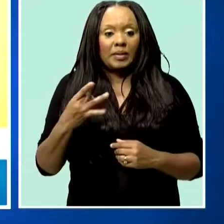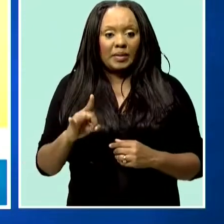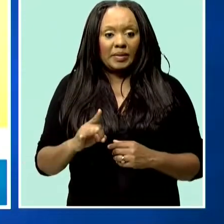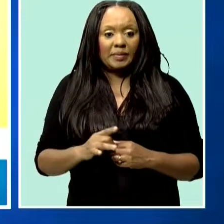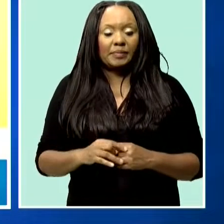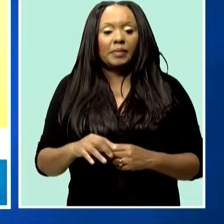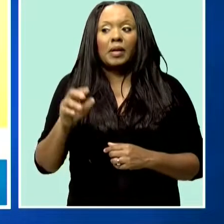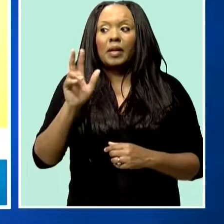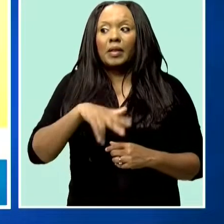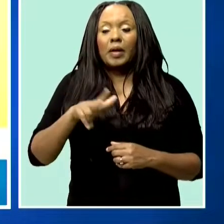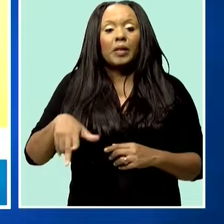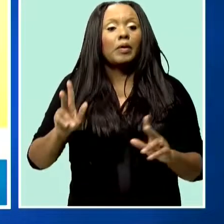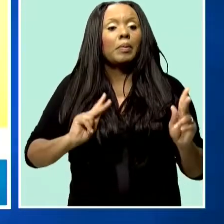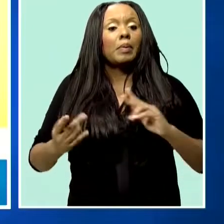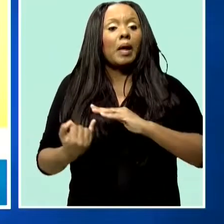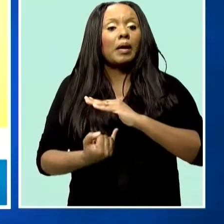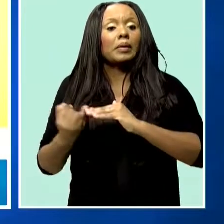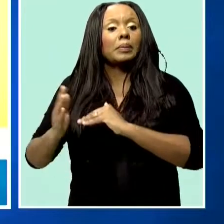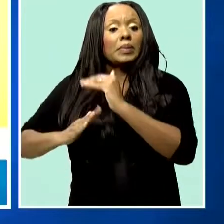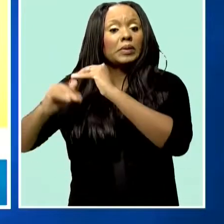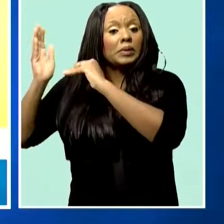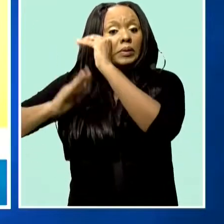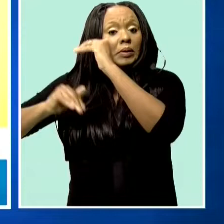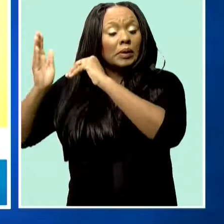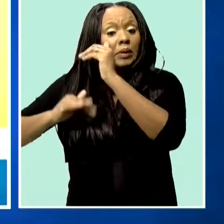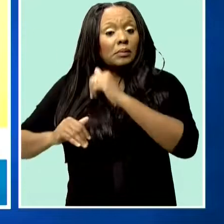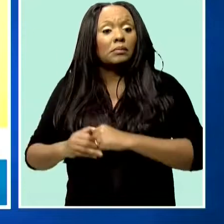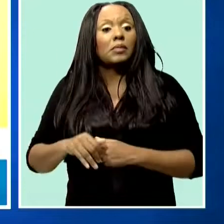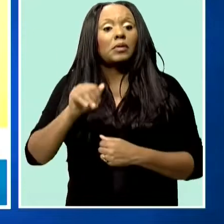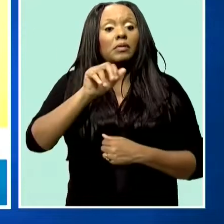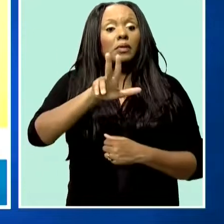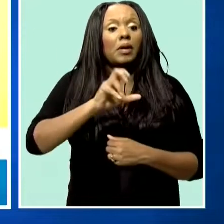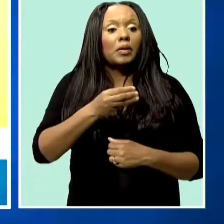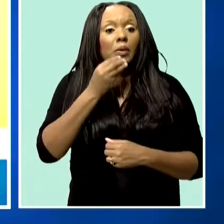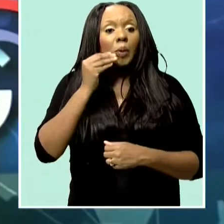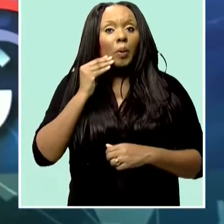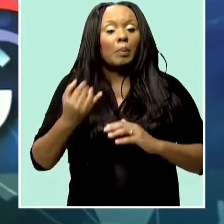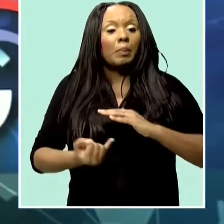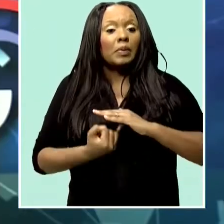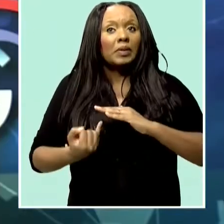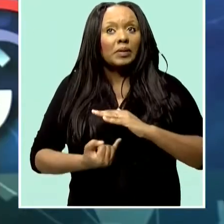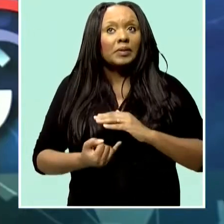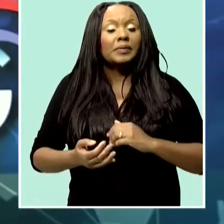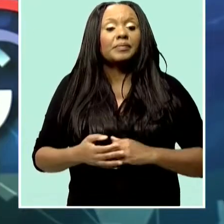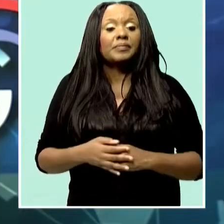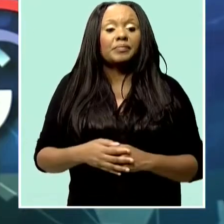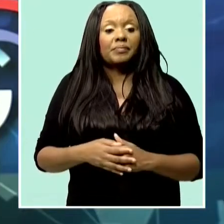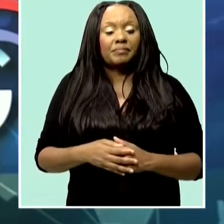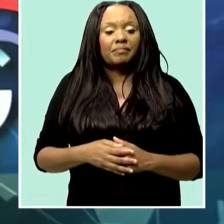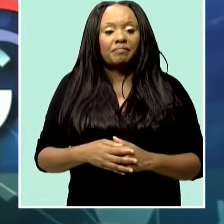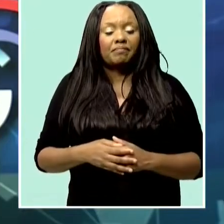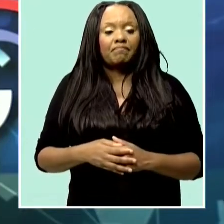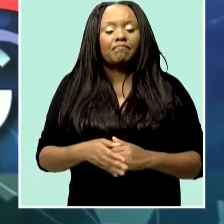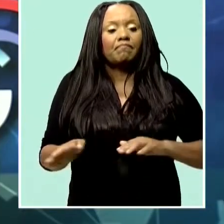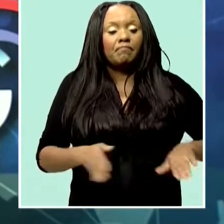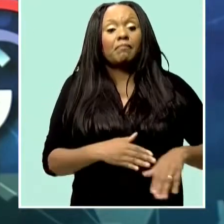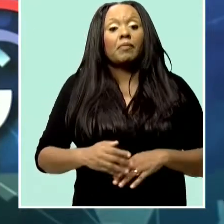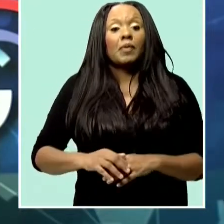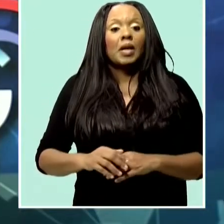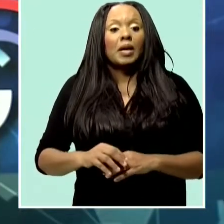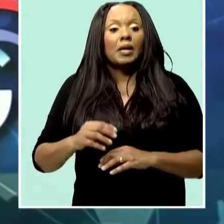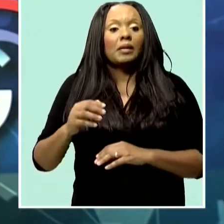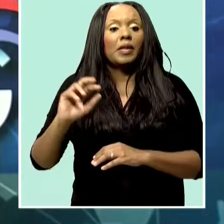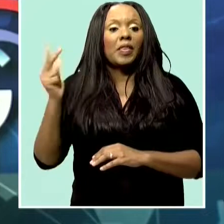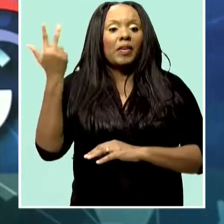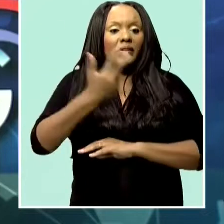isolation facilities, while 300 were in home isolation. Day 3 of the Fair Trading Commission's hearings into a